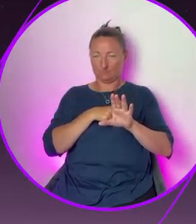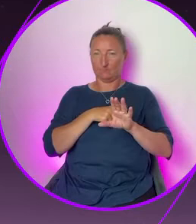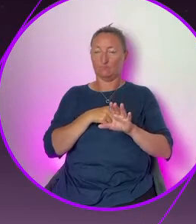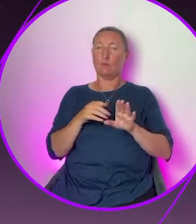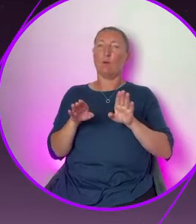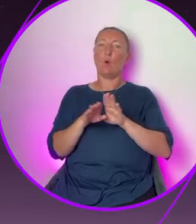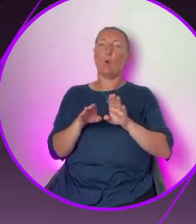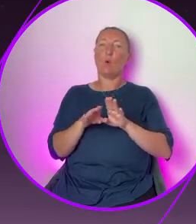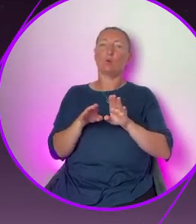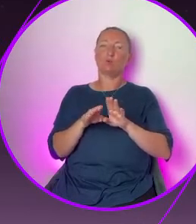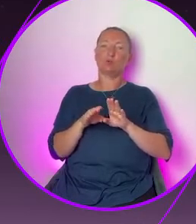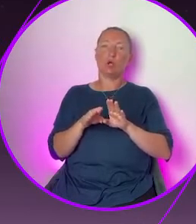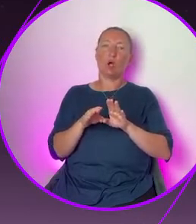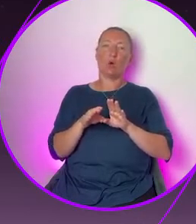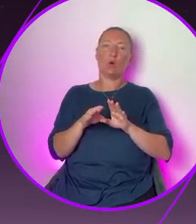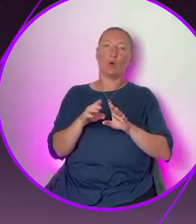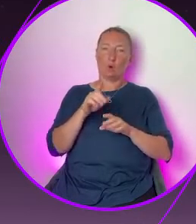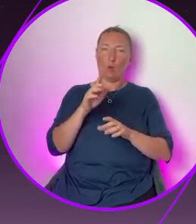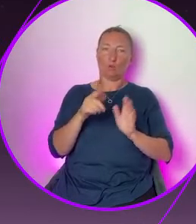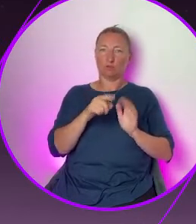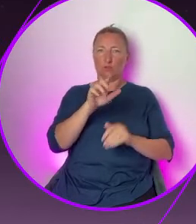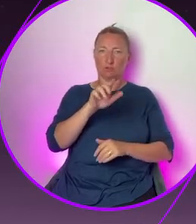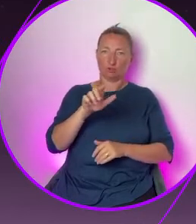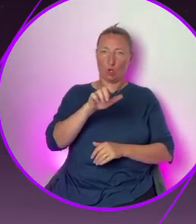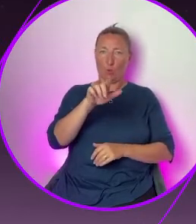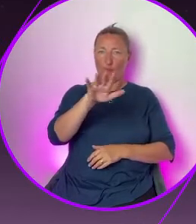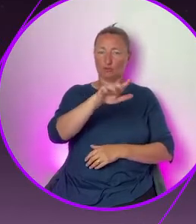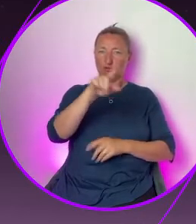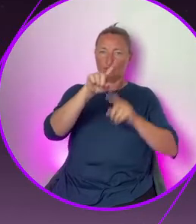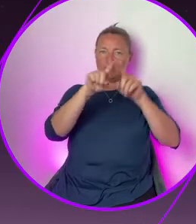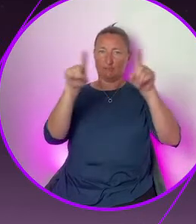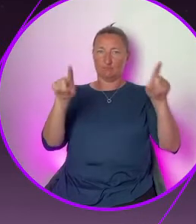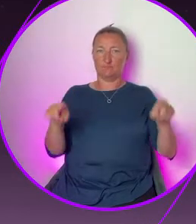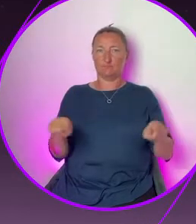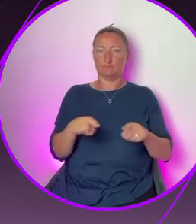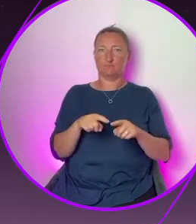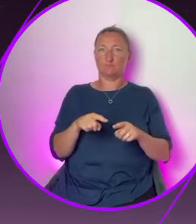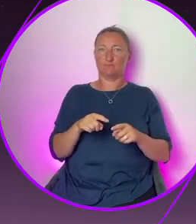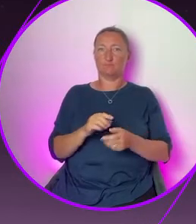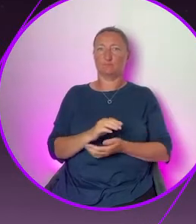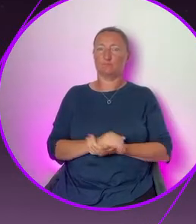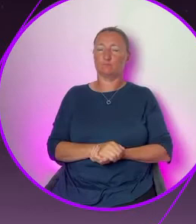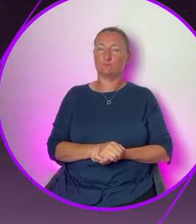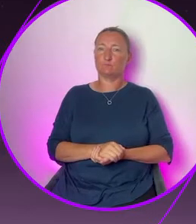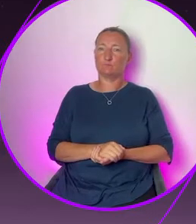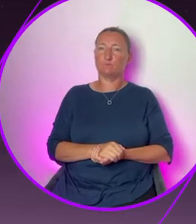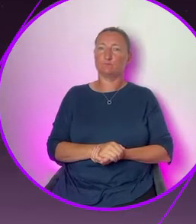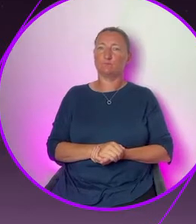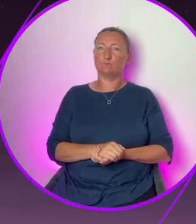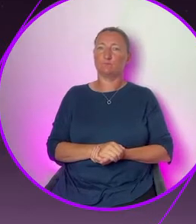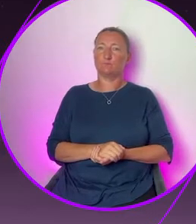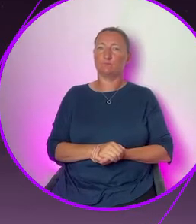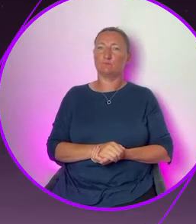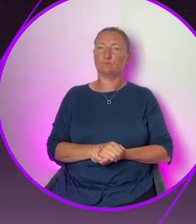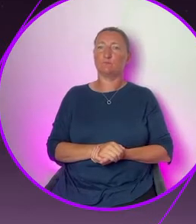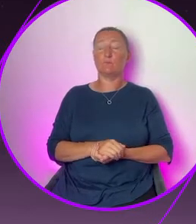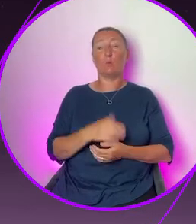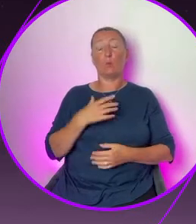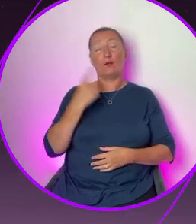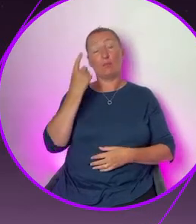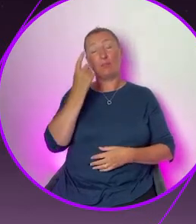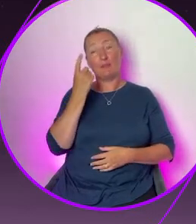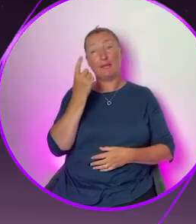you like to do it this time? Okay, go for it. But there are also a few other ways in which we can think